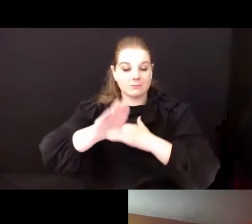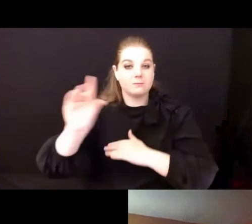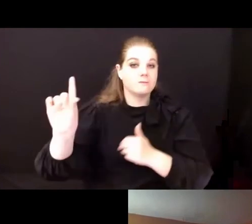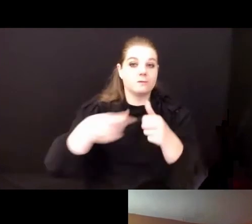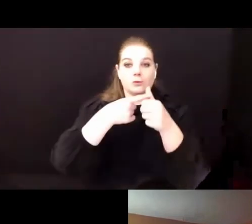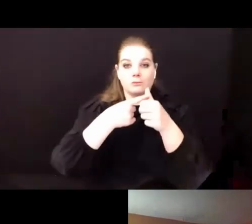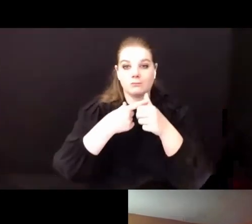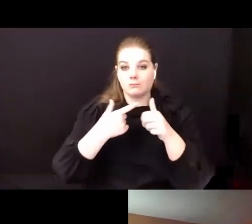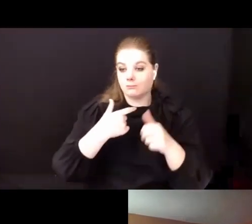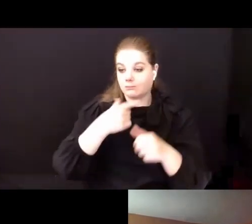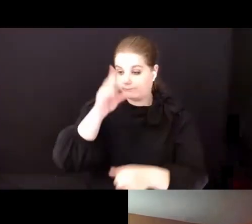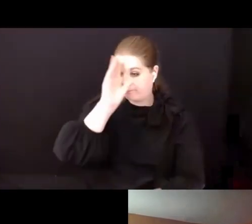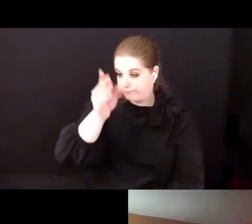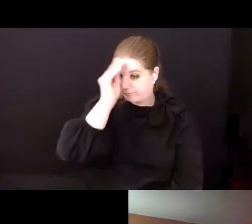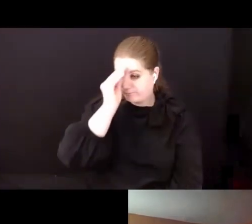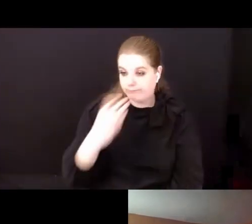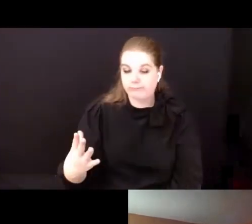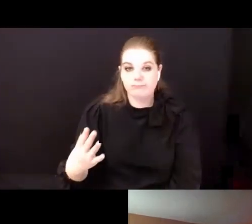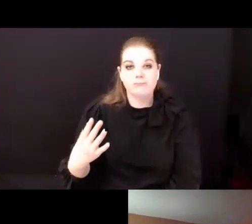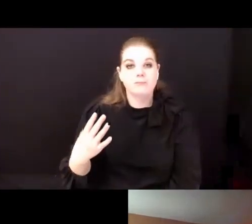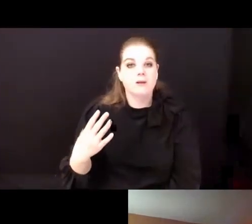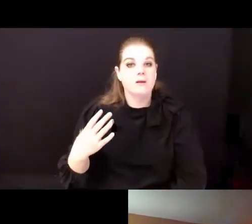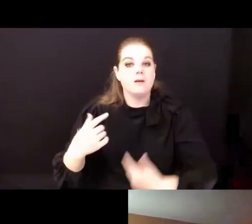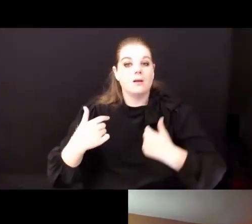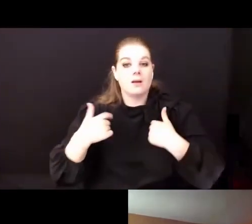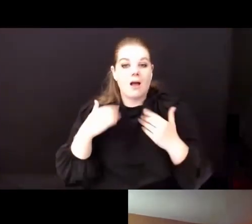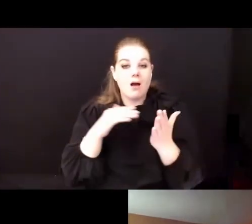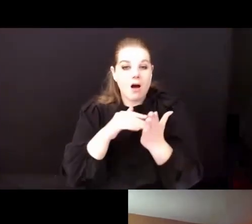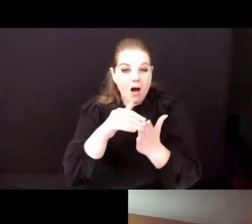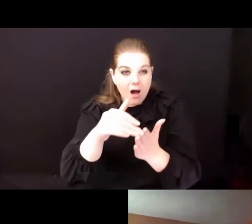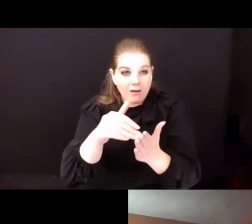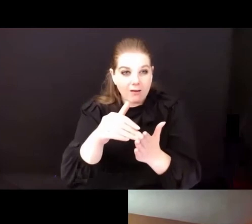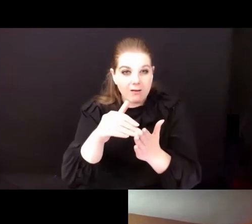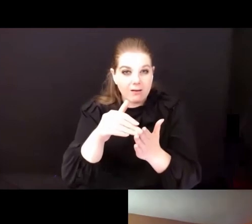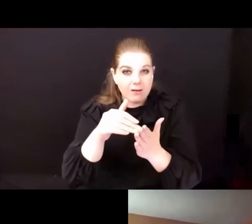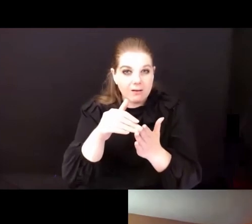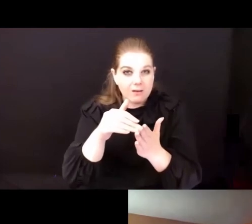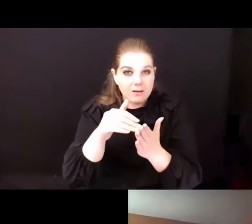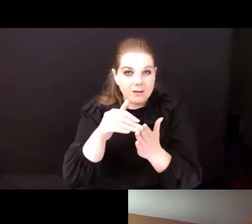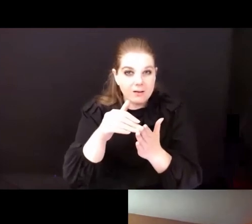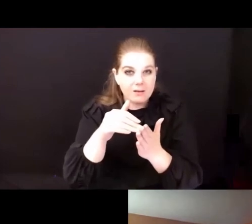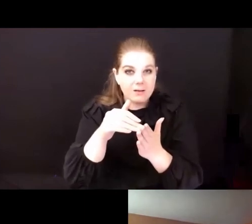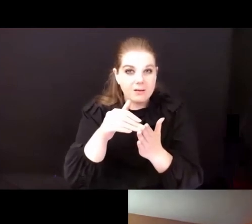tell them is our office is not